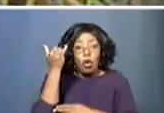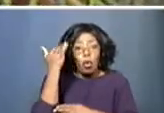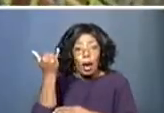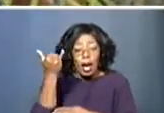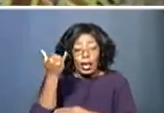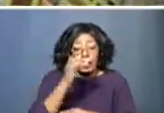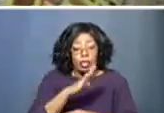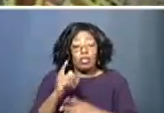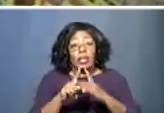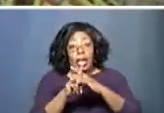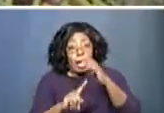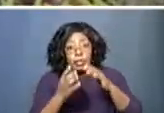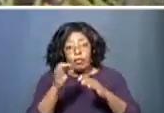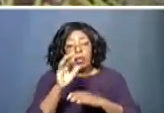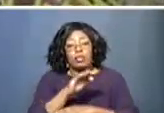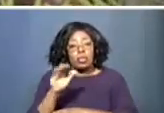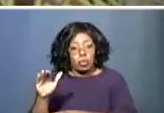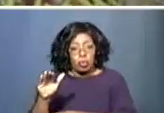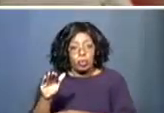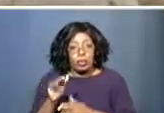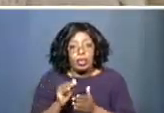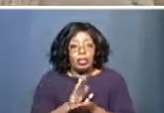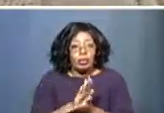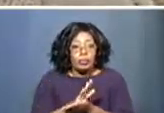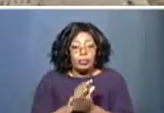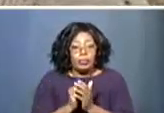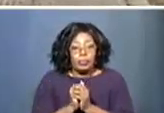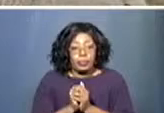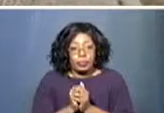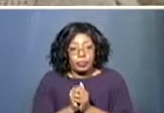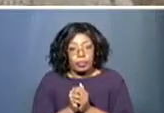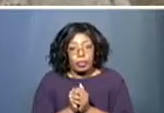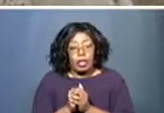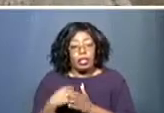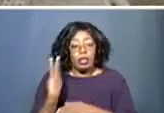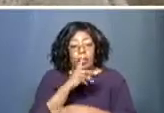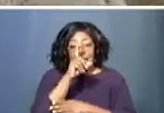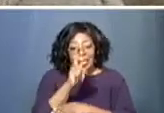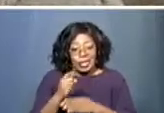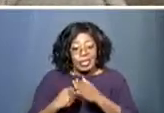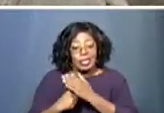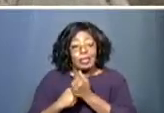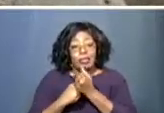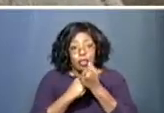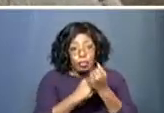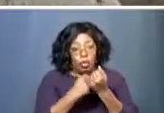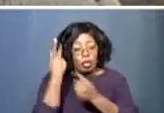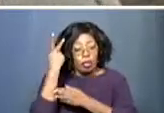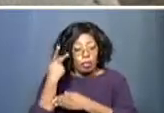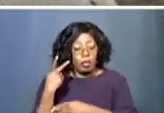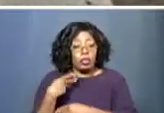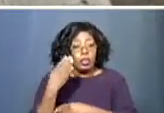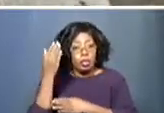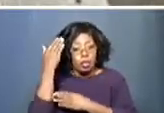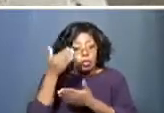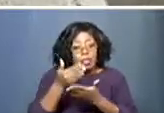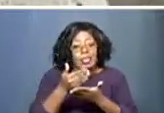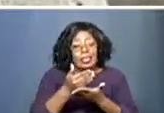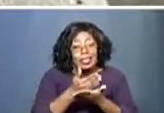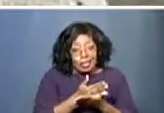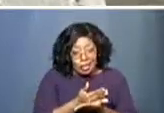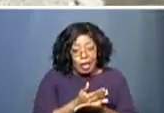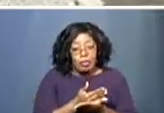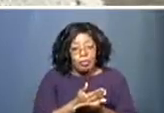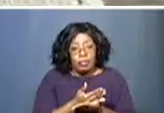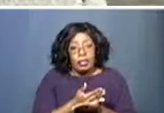school. Strawn was on that walk. We do need the support of parents, and we're quite aware that in some instances